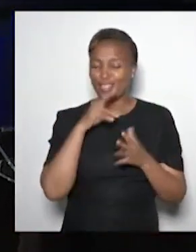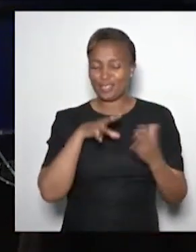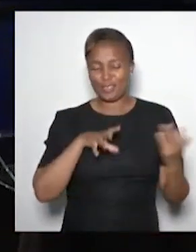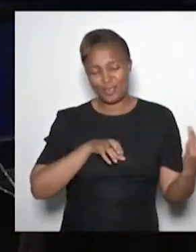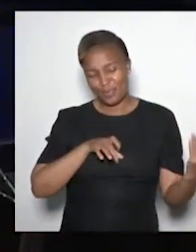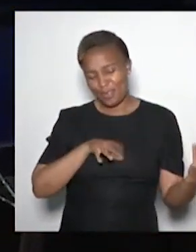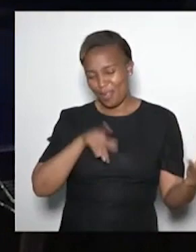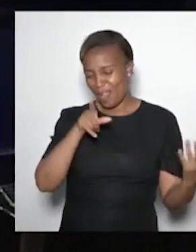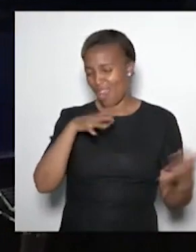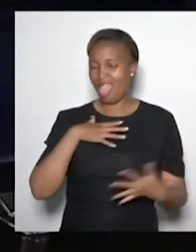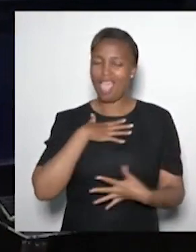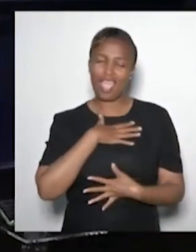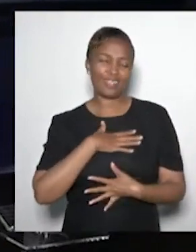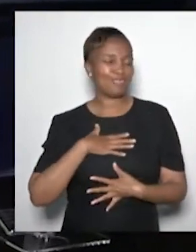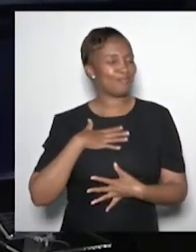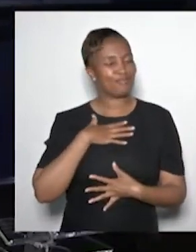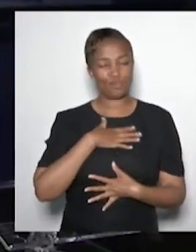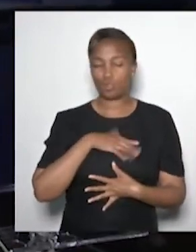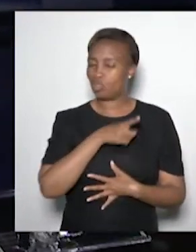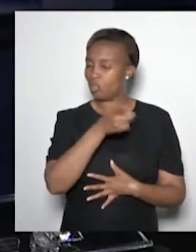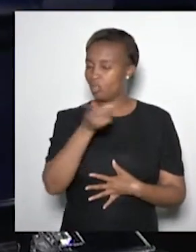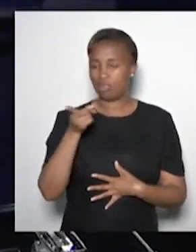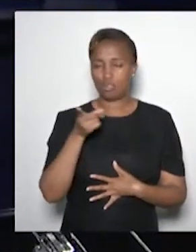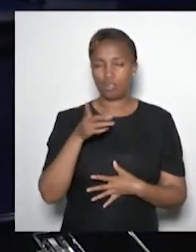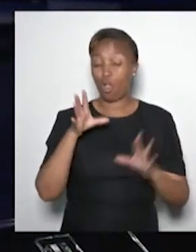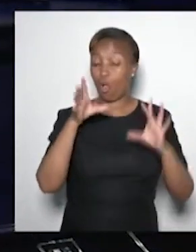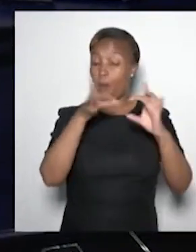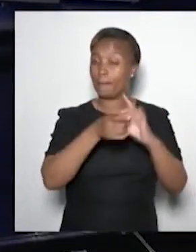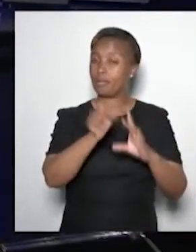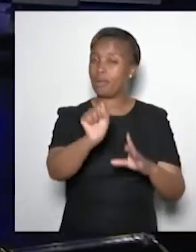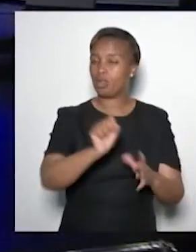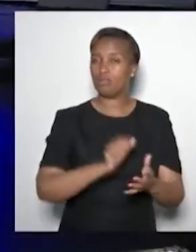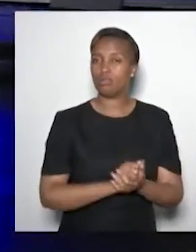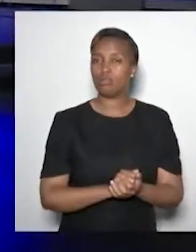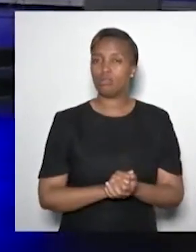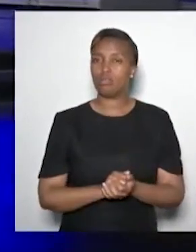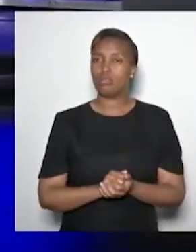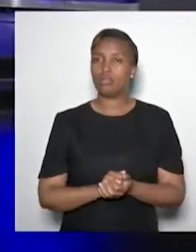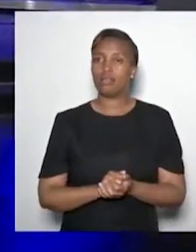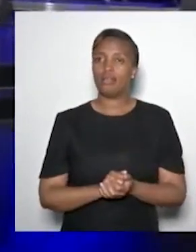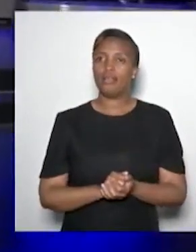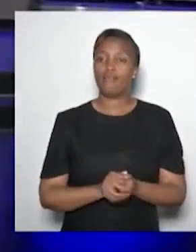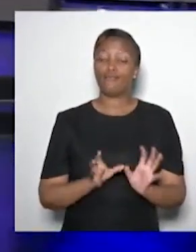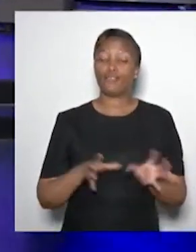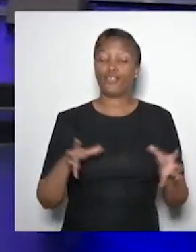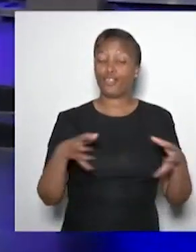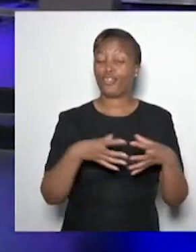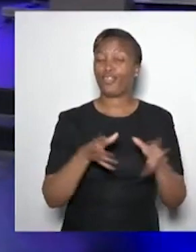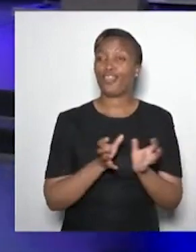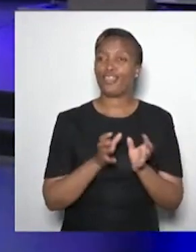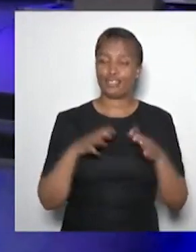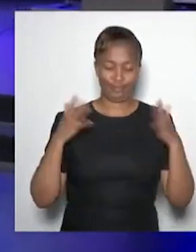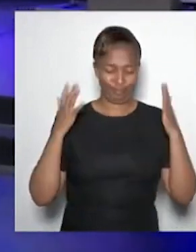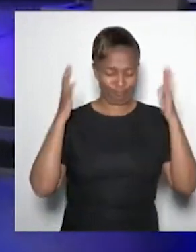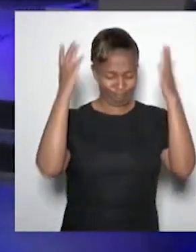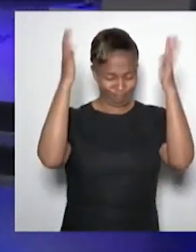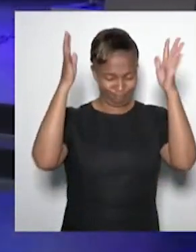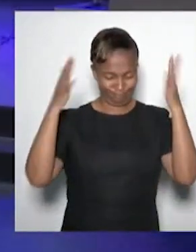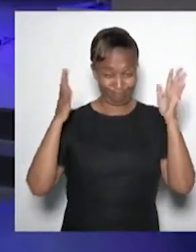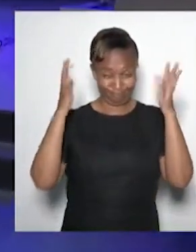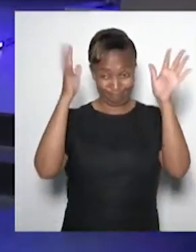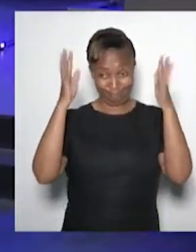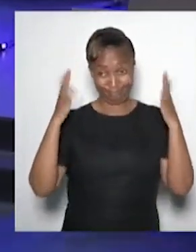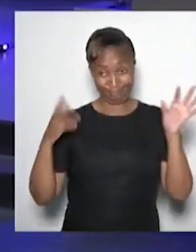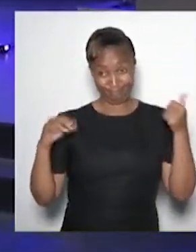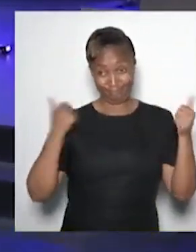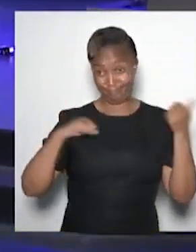really appreciate the way you guys are so committed. And so, Bazalana, for the dessert, let's put our hands together for our arts